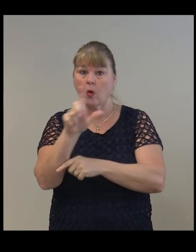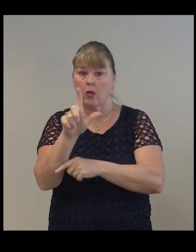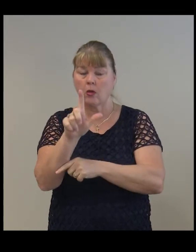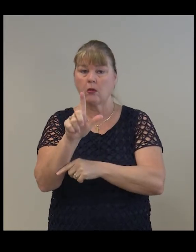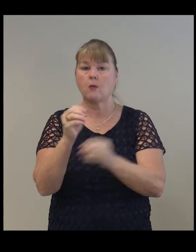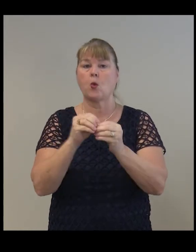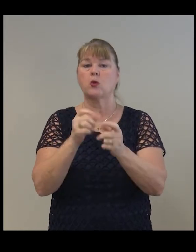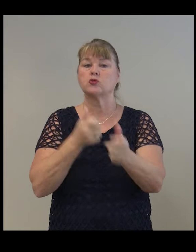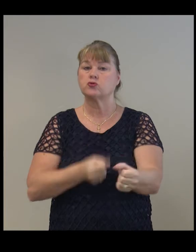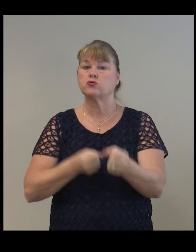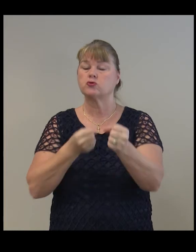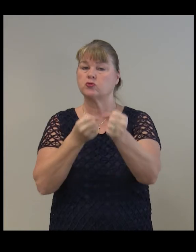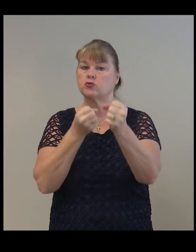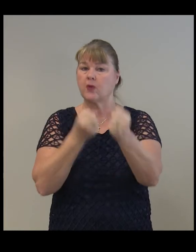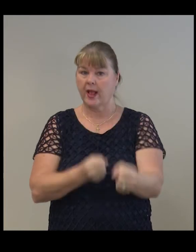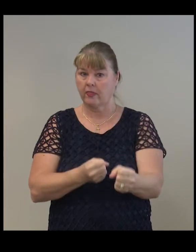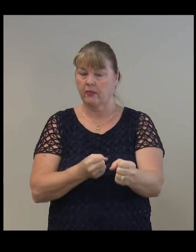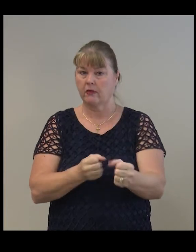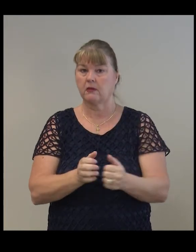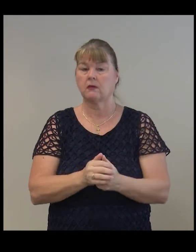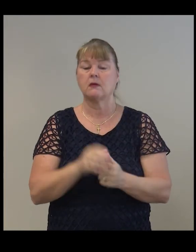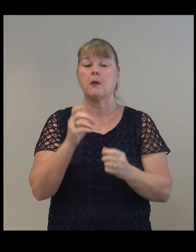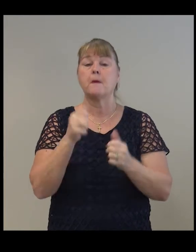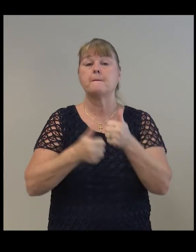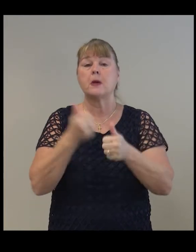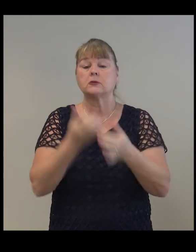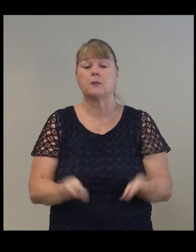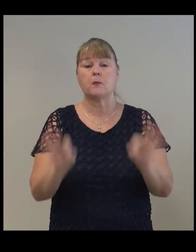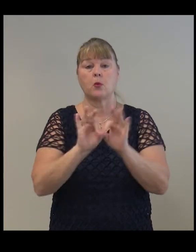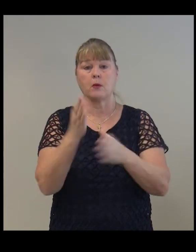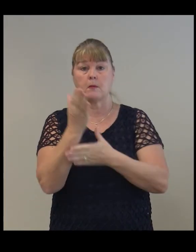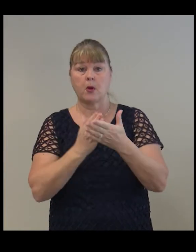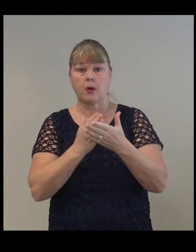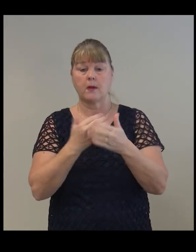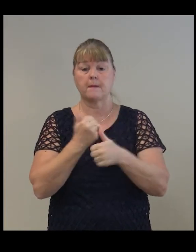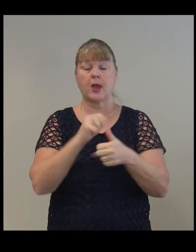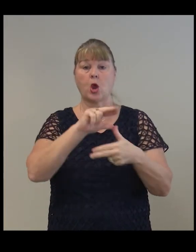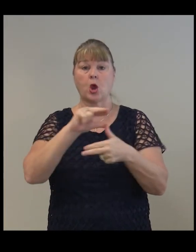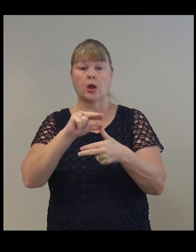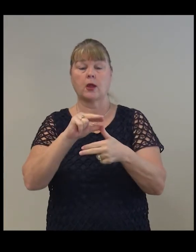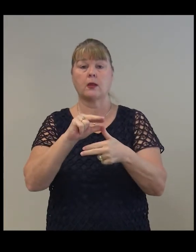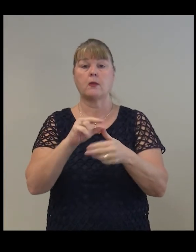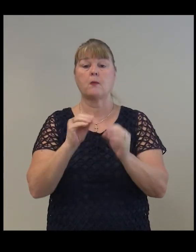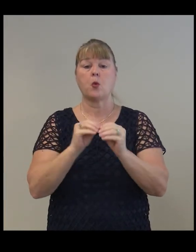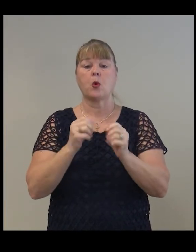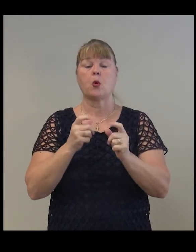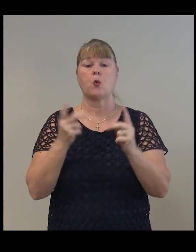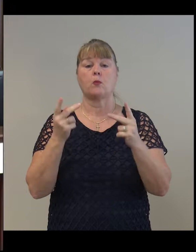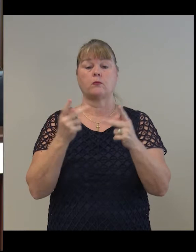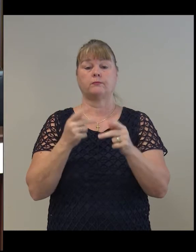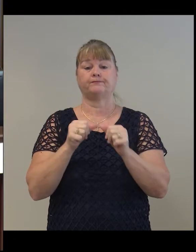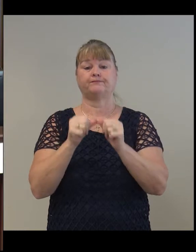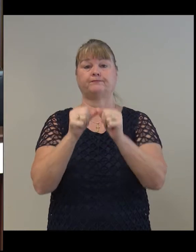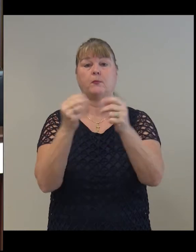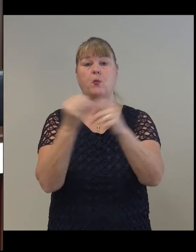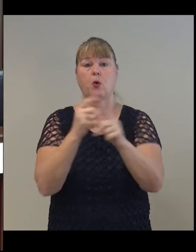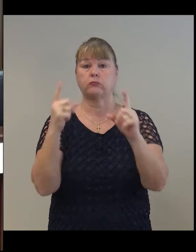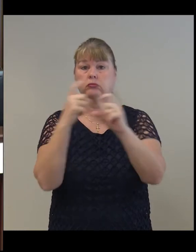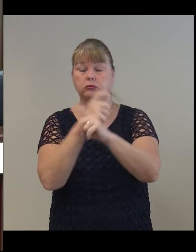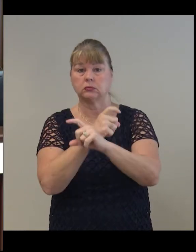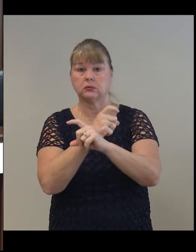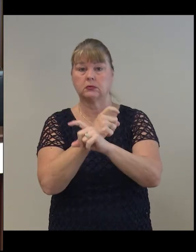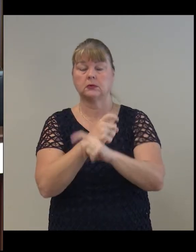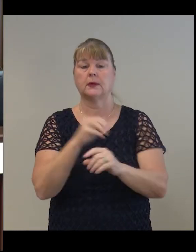It's the most important part that makes a hurricane continue to strengthen and add more complexity into the hurricane. If